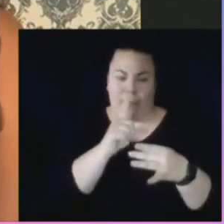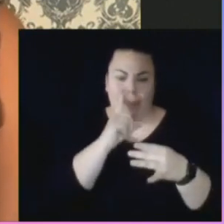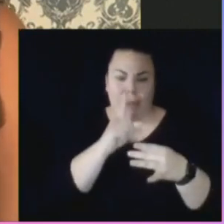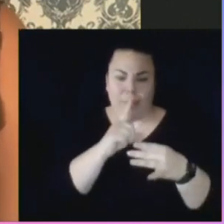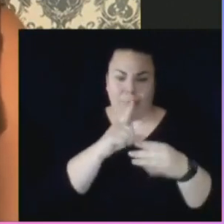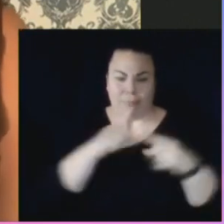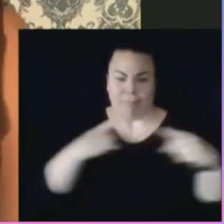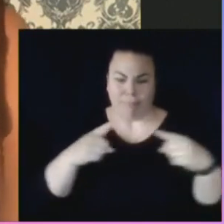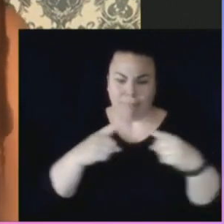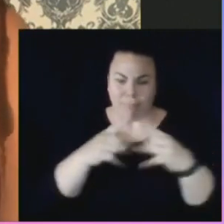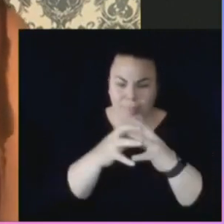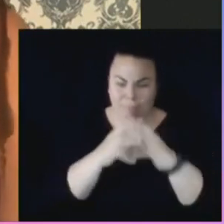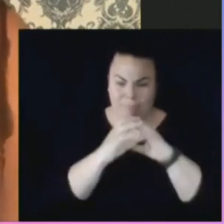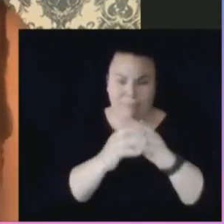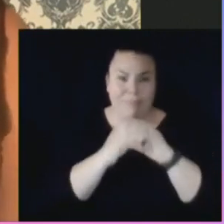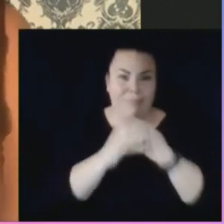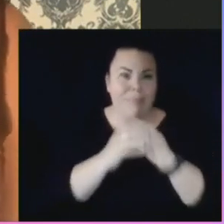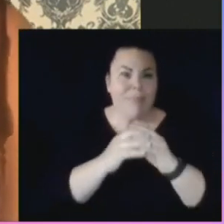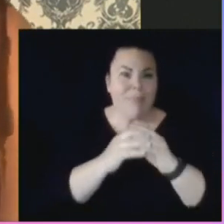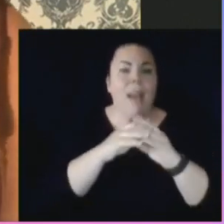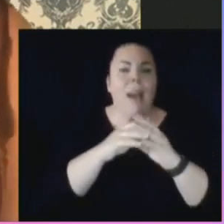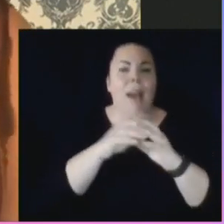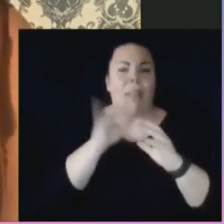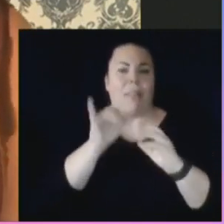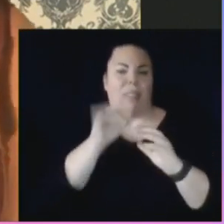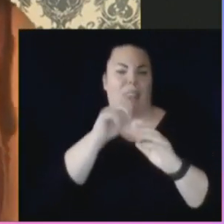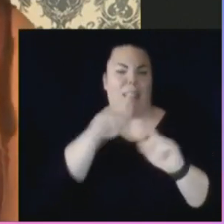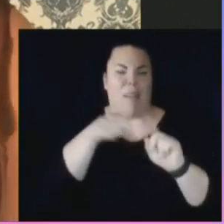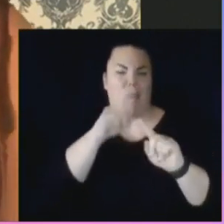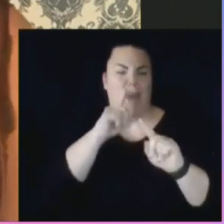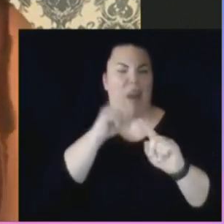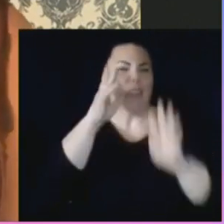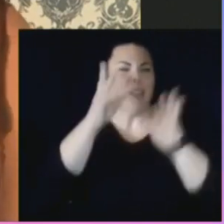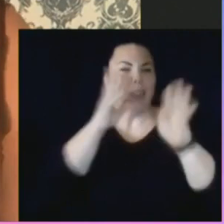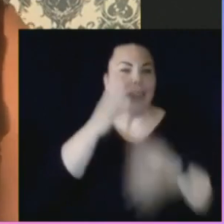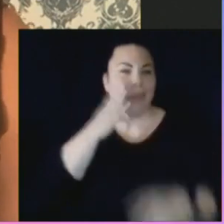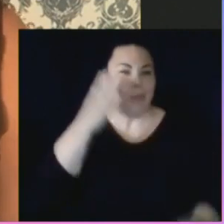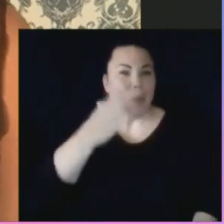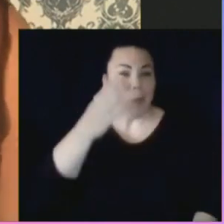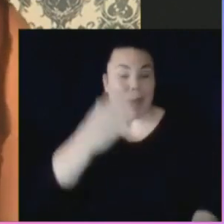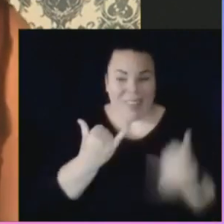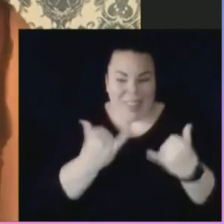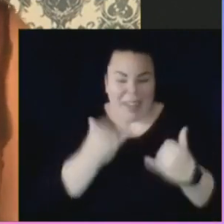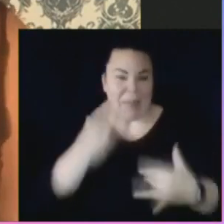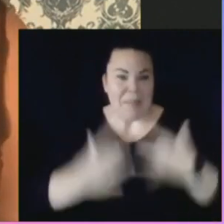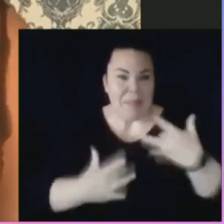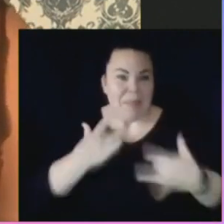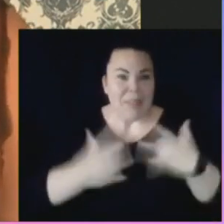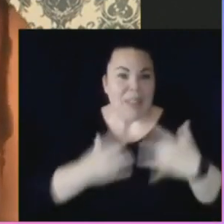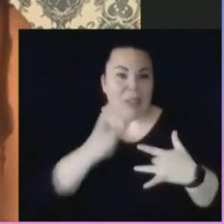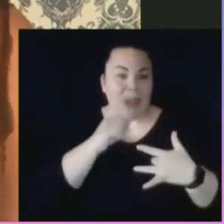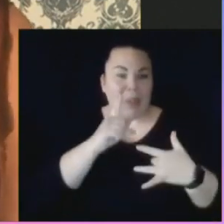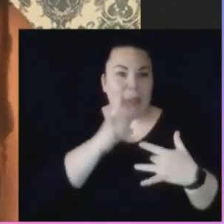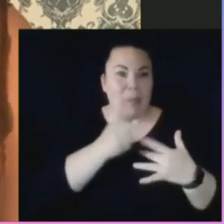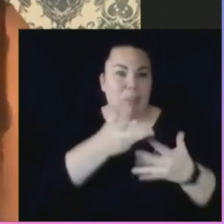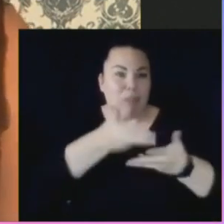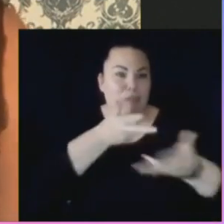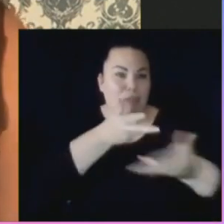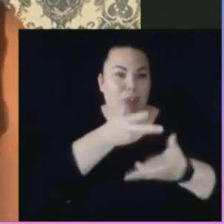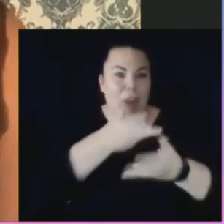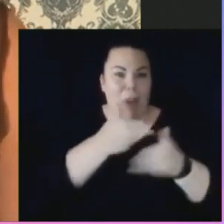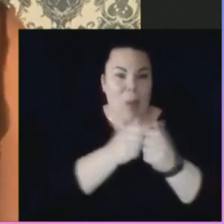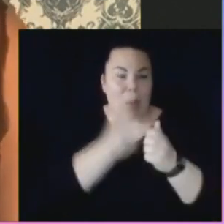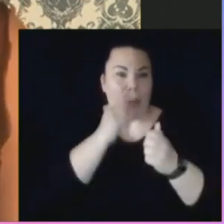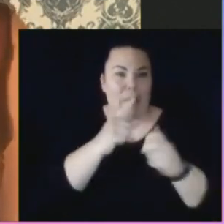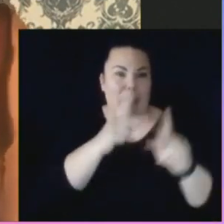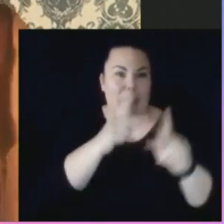imagination in shaping the future. And that's why I'm thrilled now to be talking to Alok, who you know was featured in the film